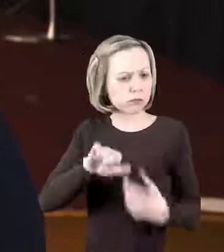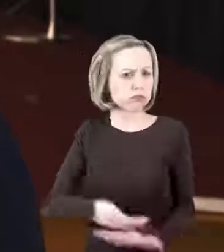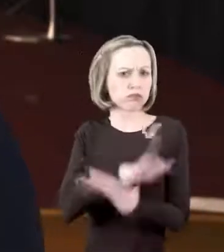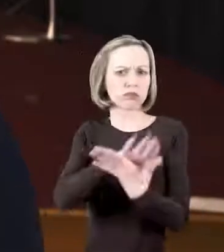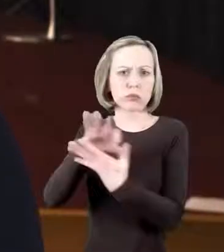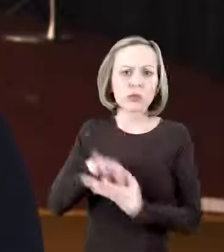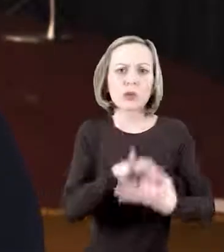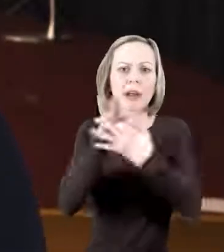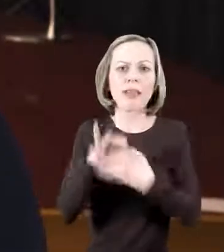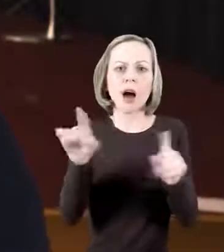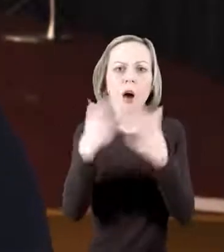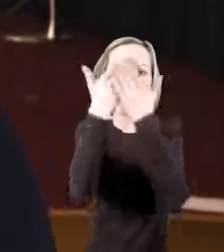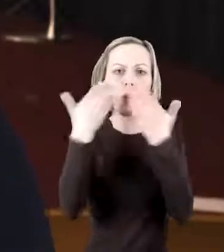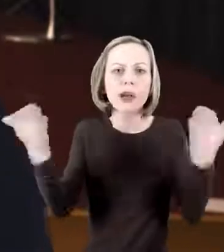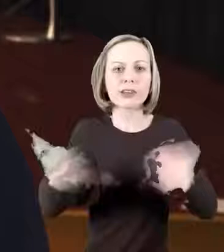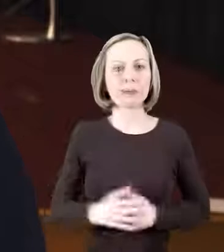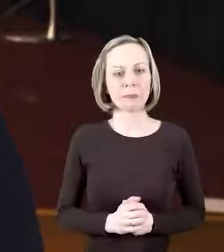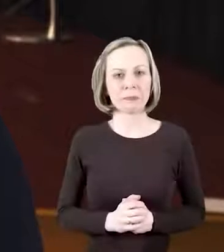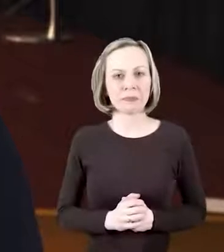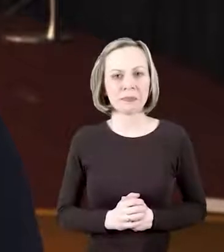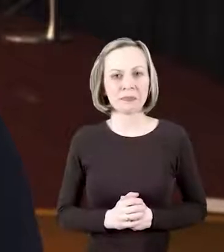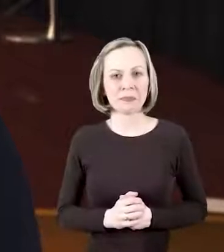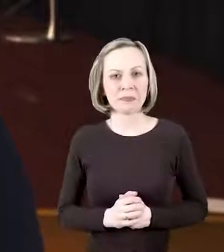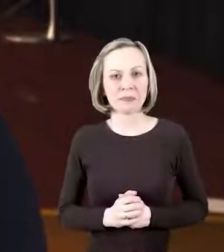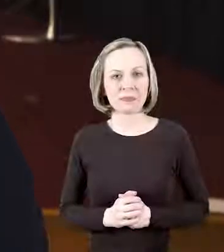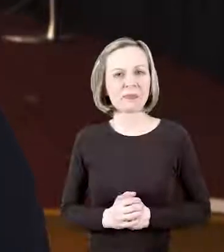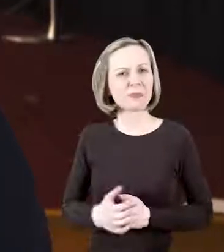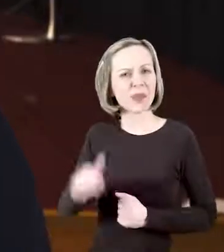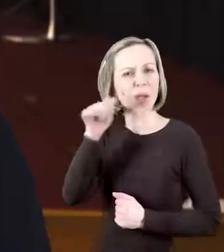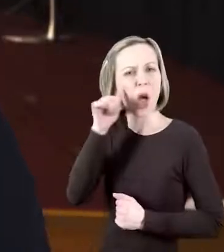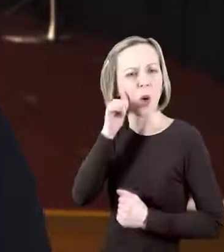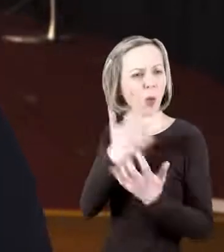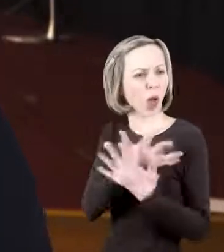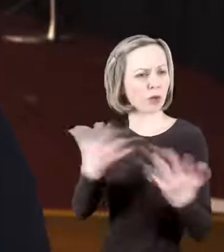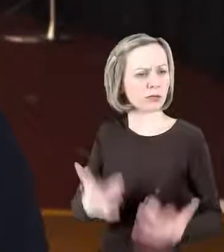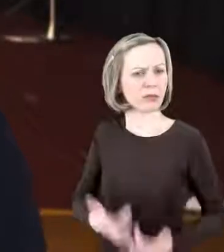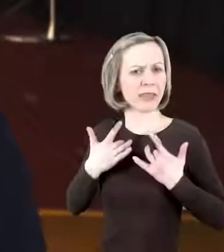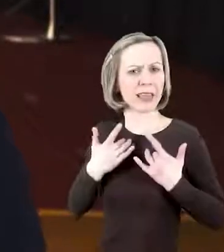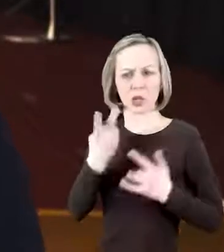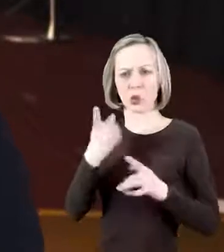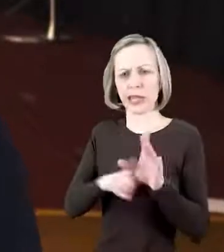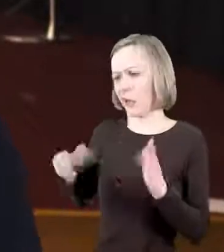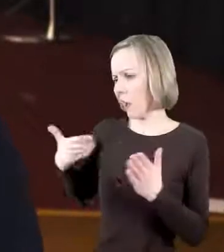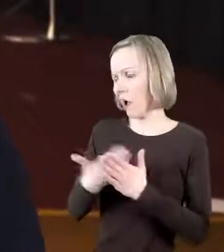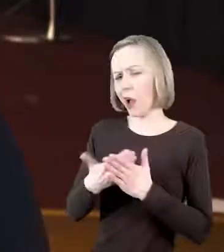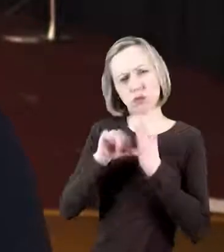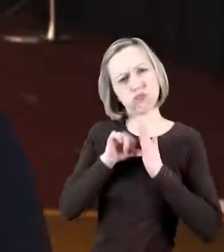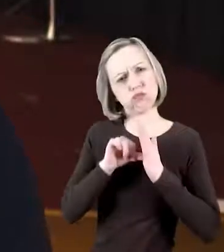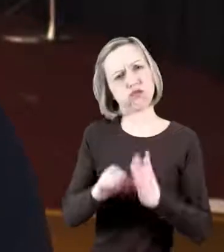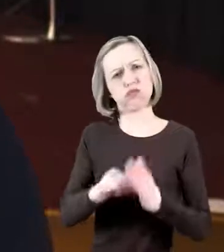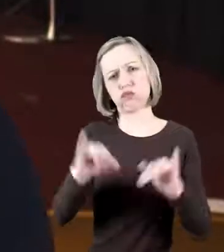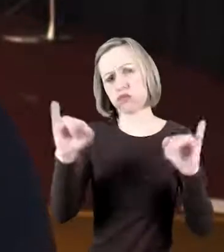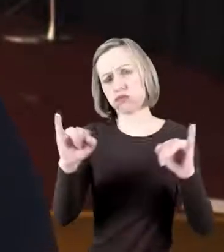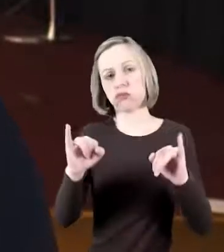are delighted you can join us for worship. It's been a difficult time for many these past